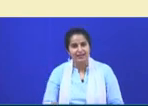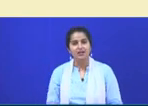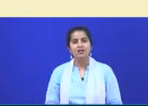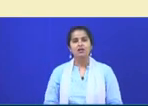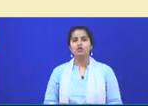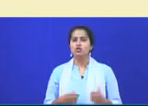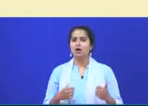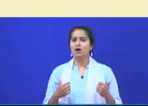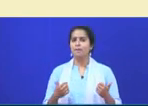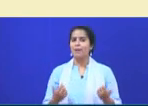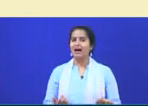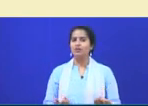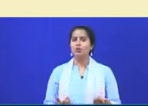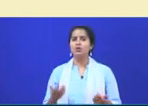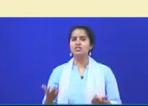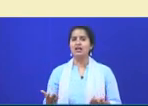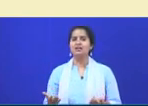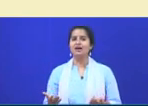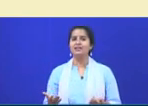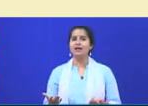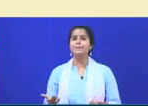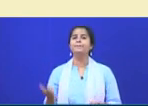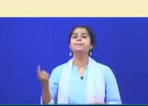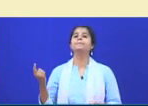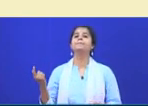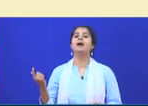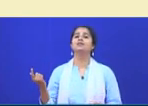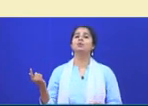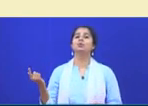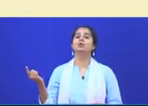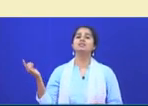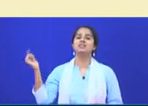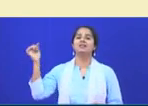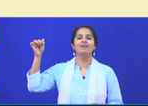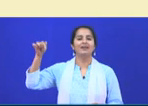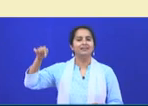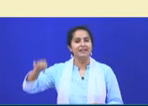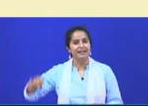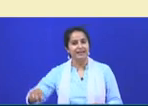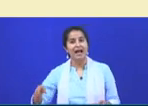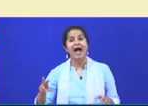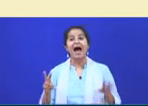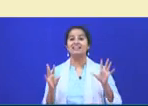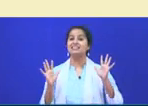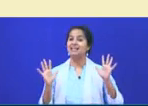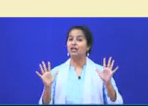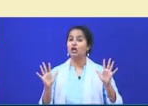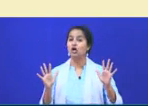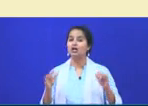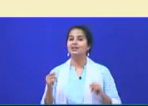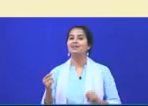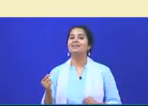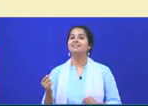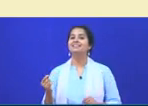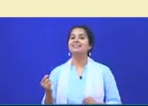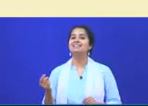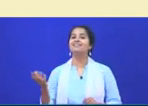panchavadane. Padona shadvadanam? Padona shadvadane. At 10